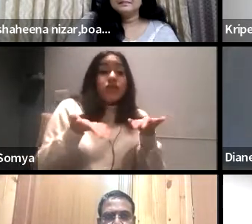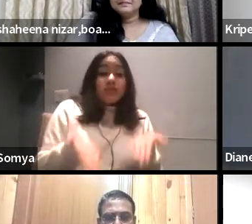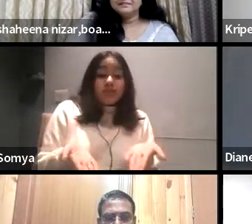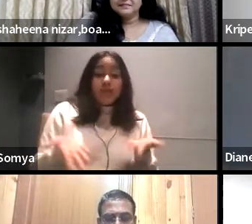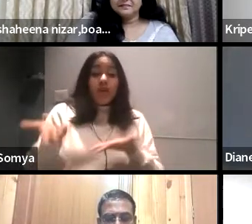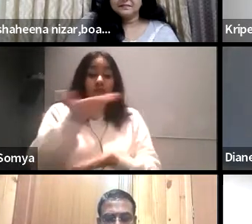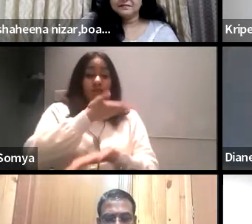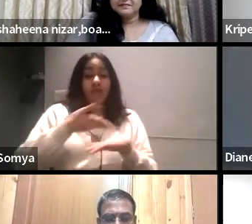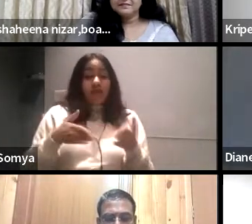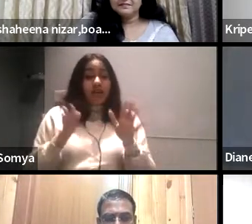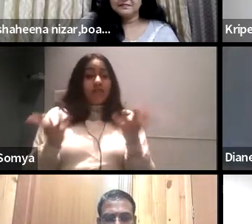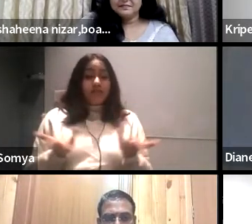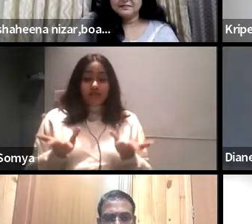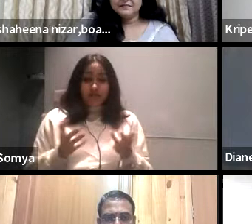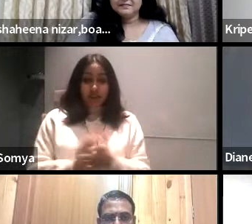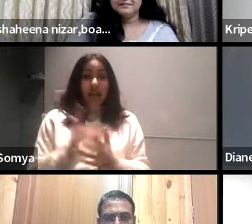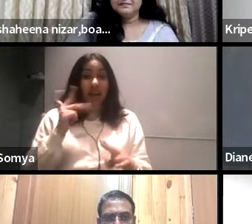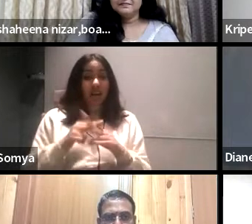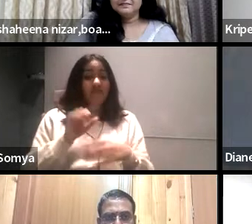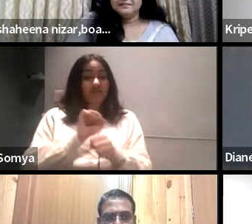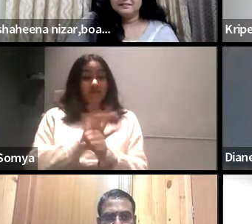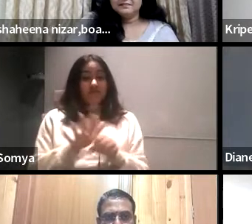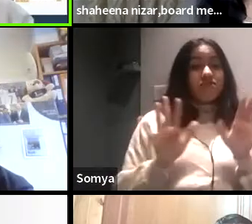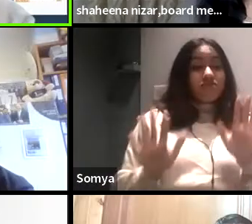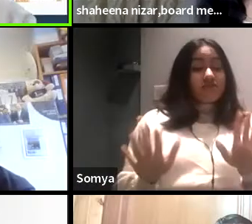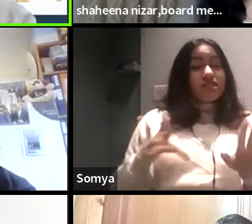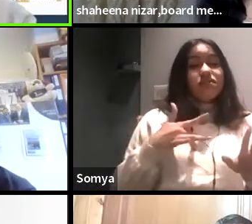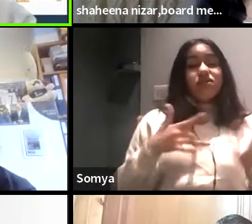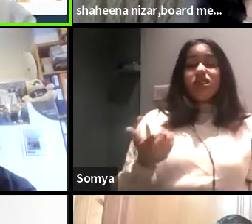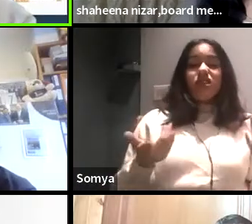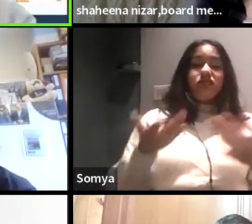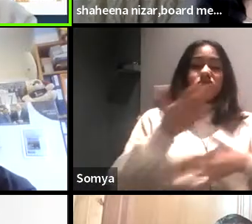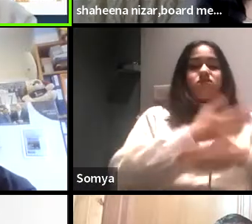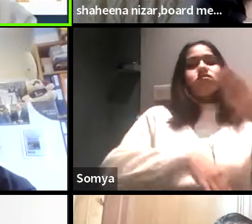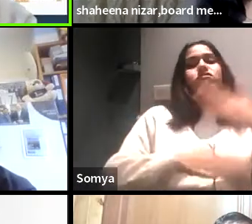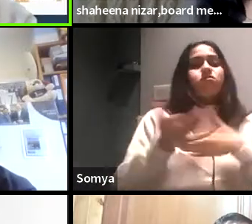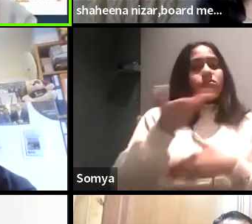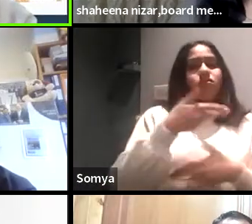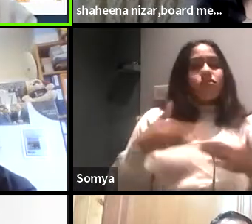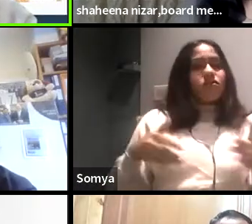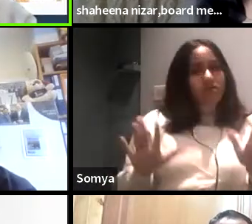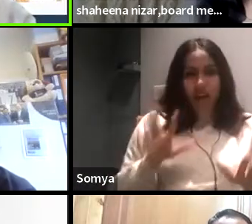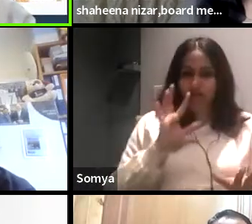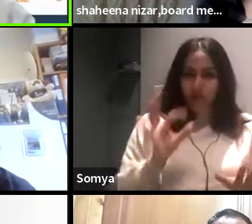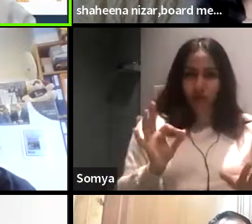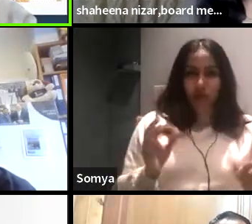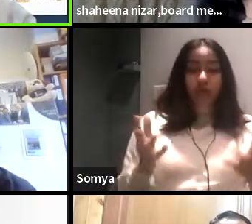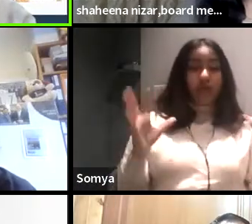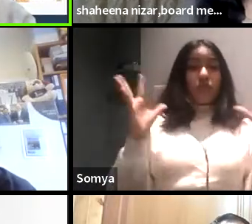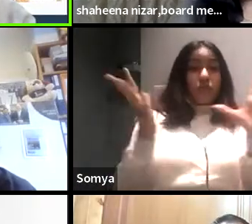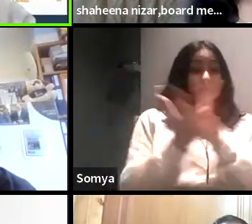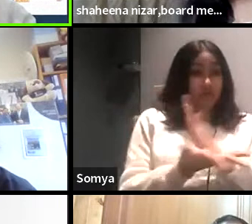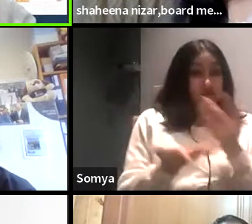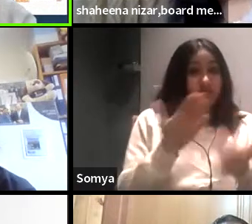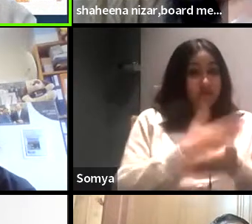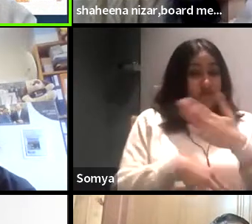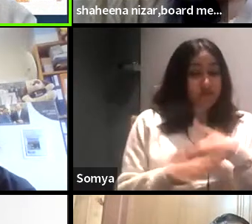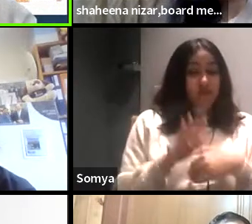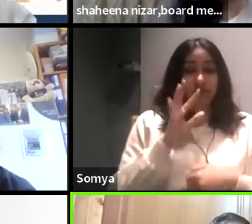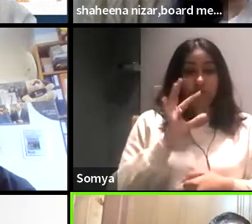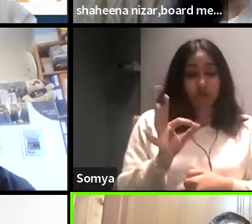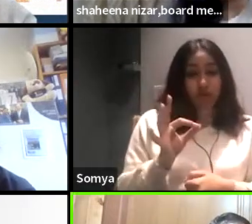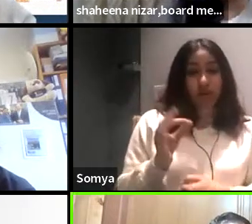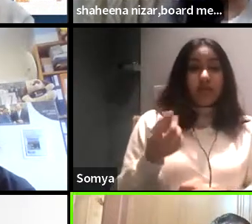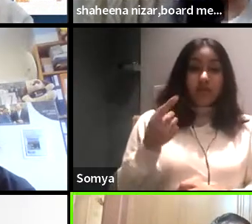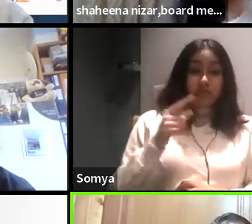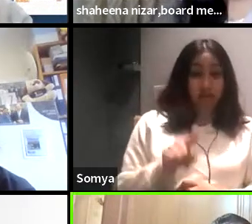for all of us is with COVID, we all got disabled. The world was disabled.